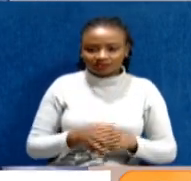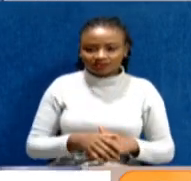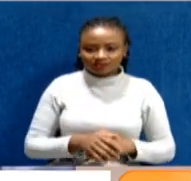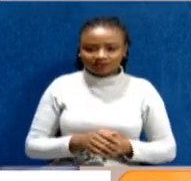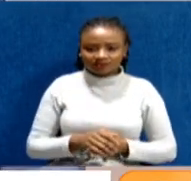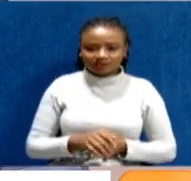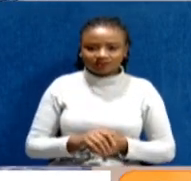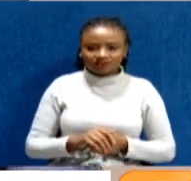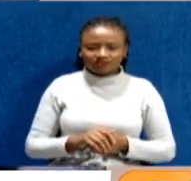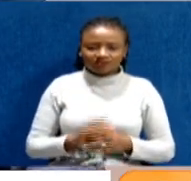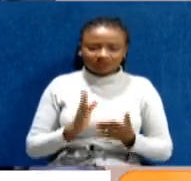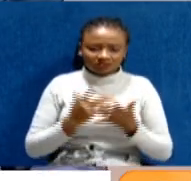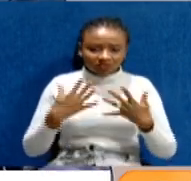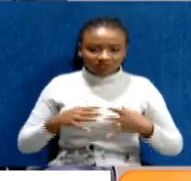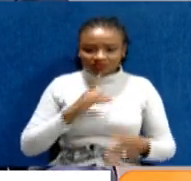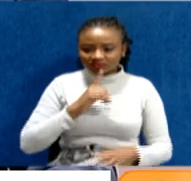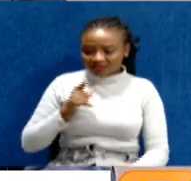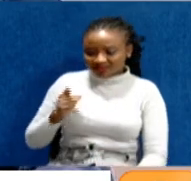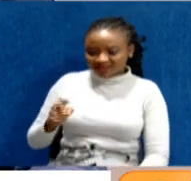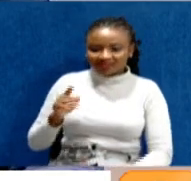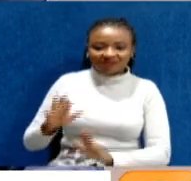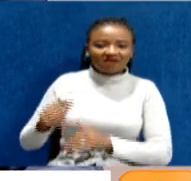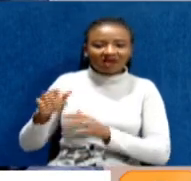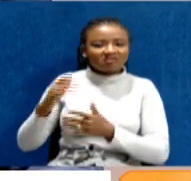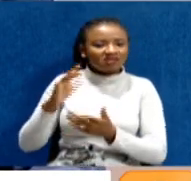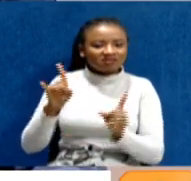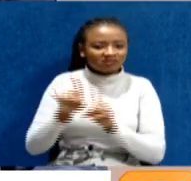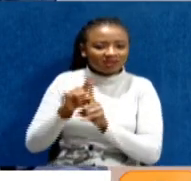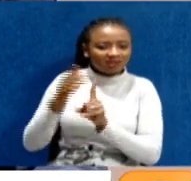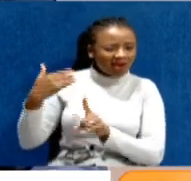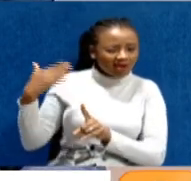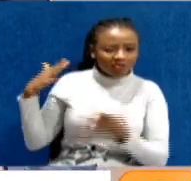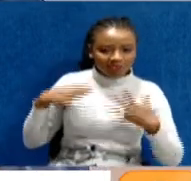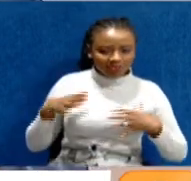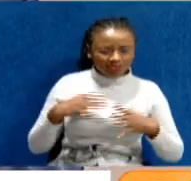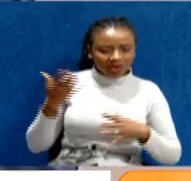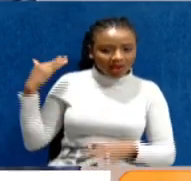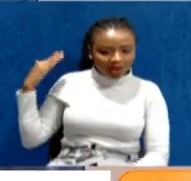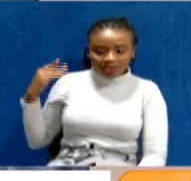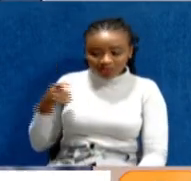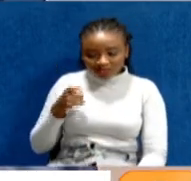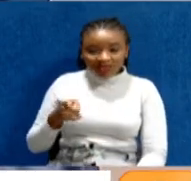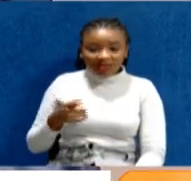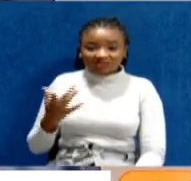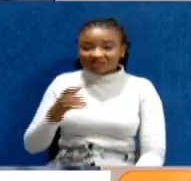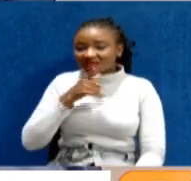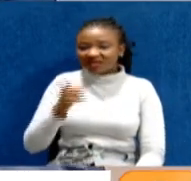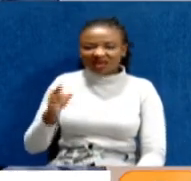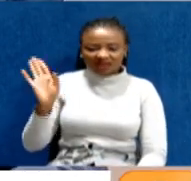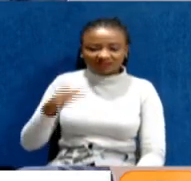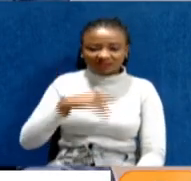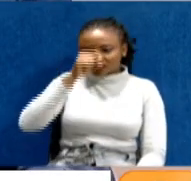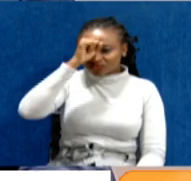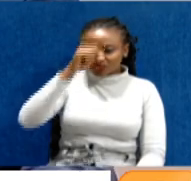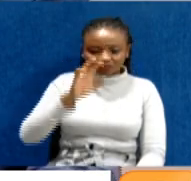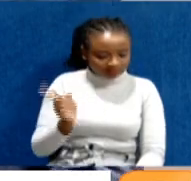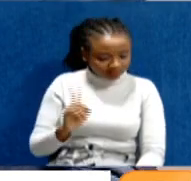say that organic agriculture is primitive, I say, hey, hang on, wait a minute. In fact, that is the way to go. Yeah.